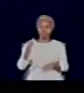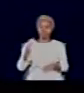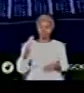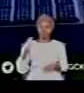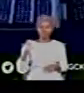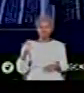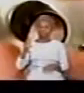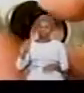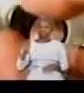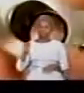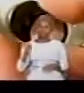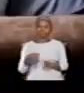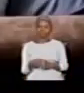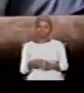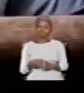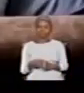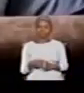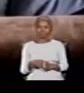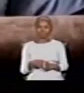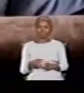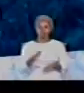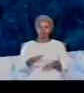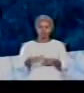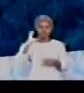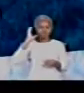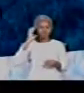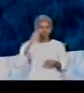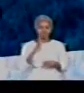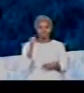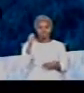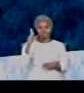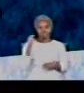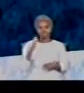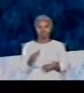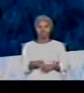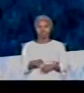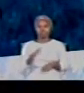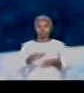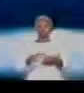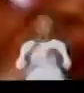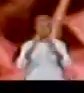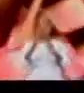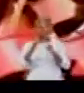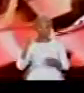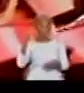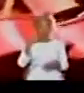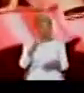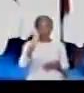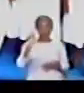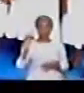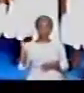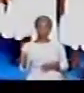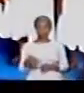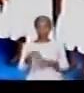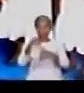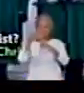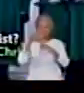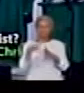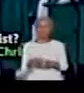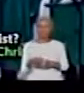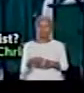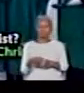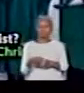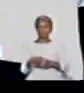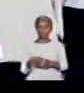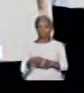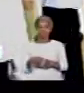of names, but the Lord recognized it as a spirit of infirmity. Look at